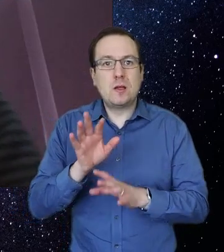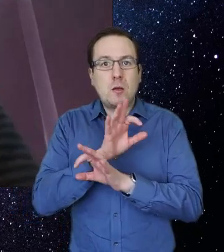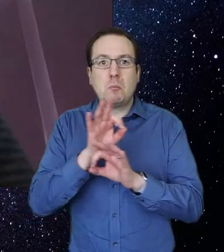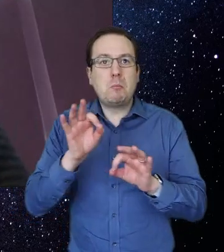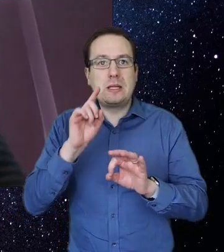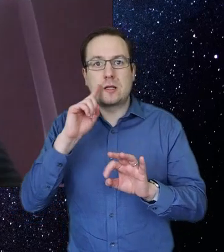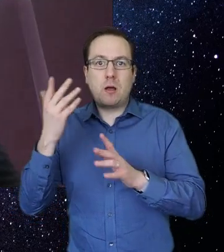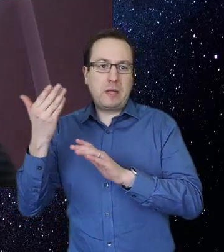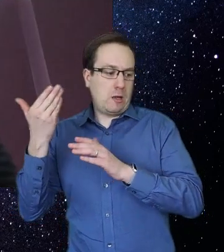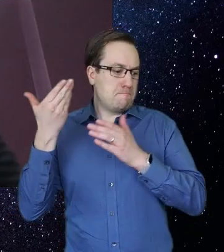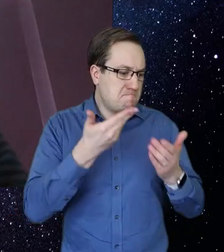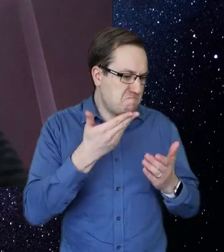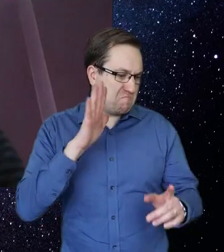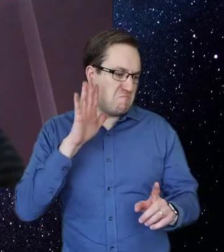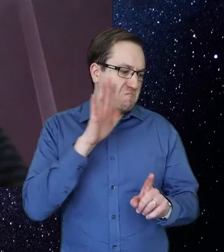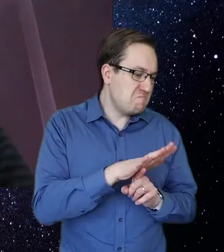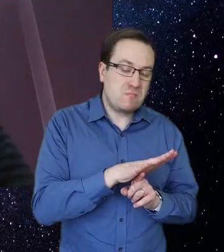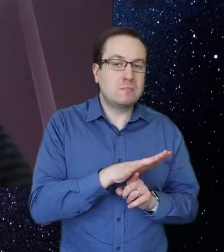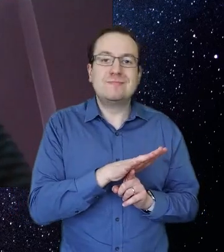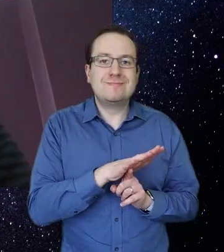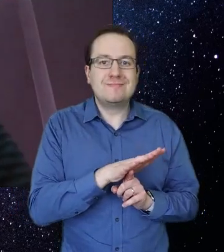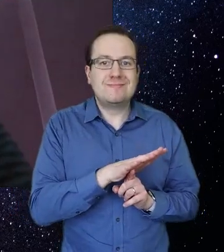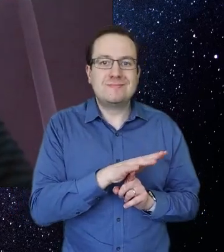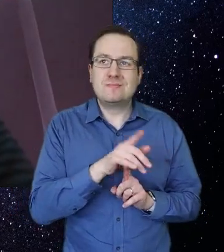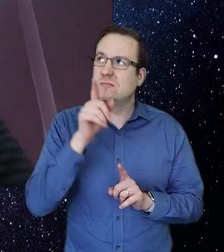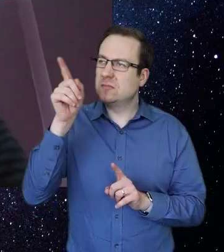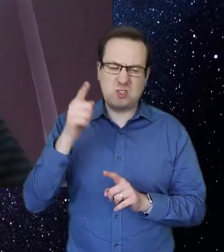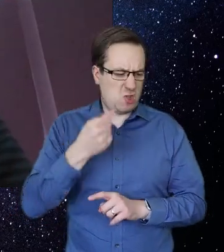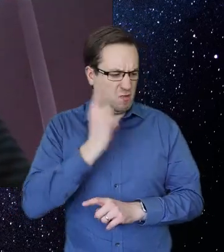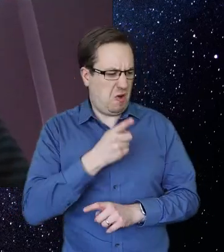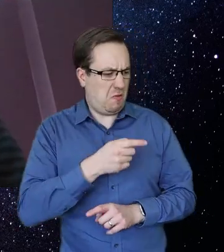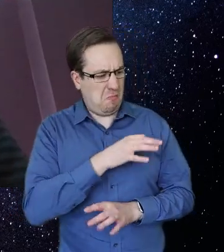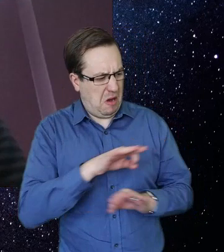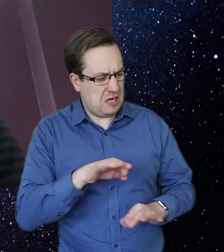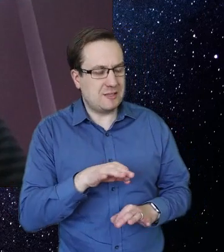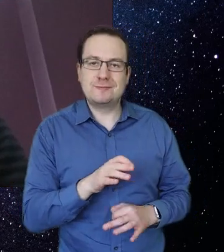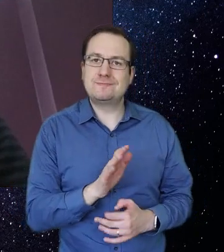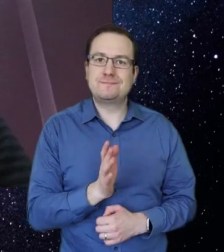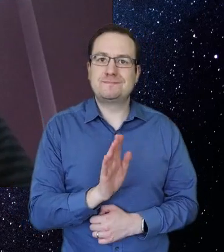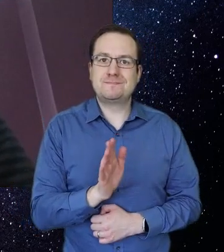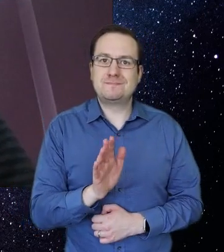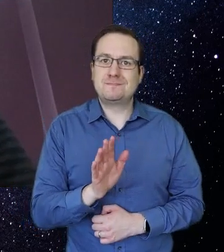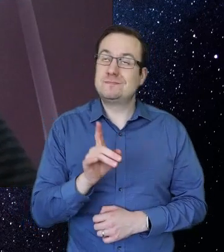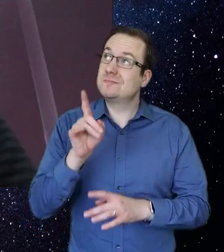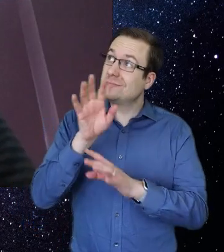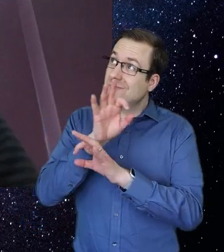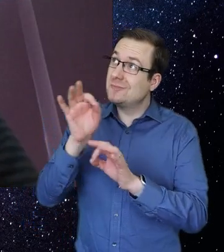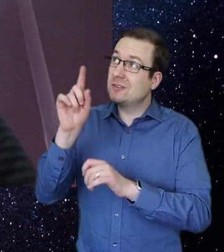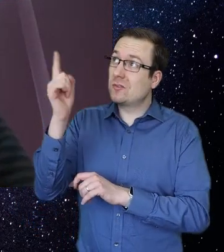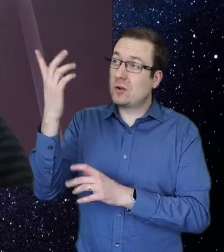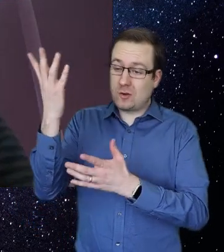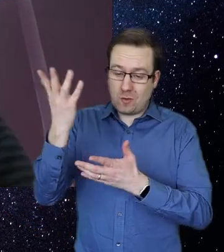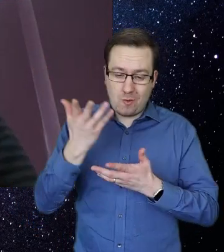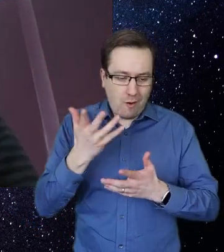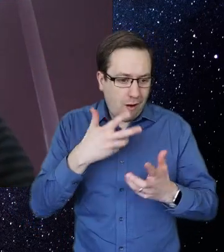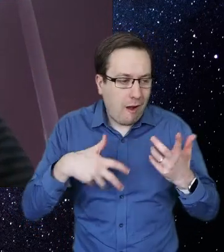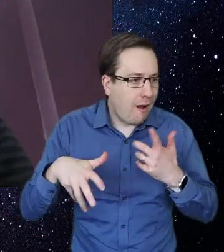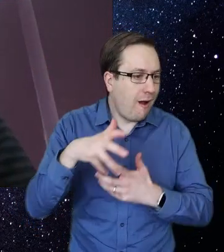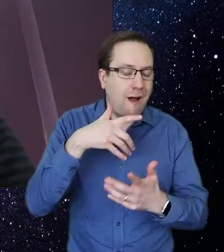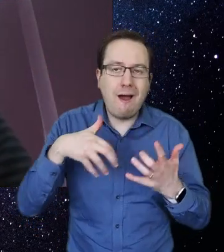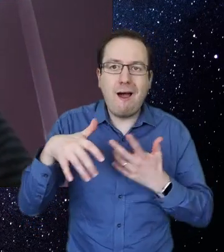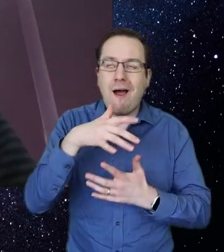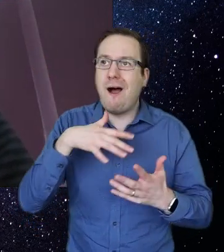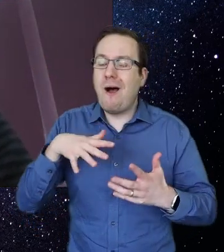Peace cannot be imposed from high. Peace cannot be commanded. The peace of God with us is